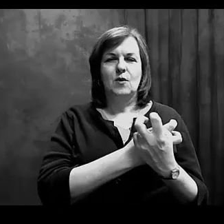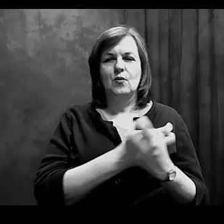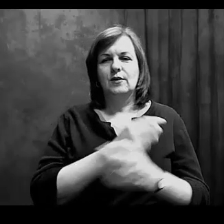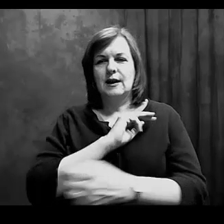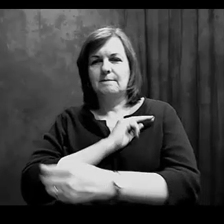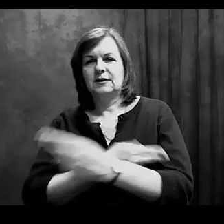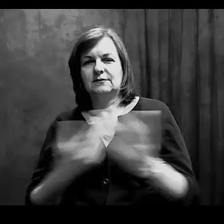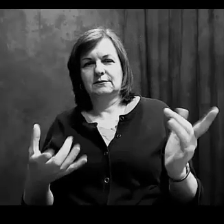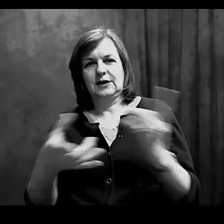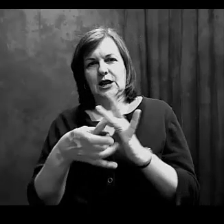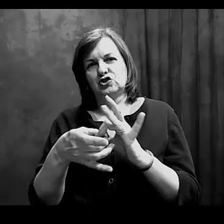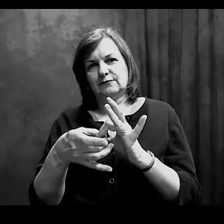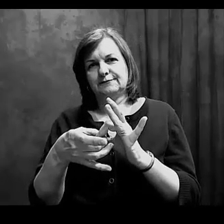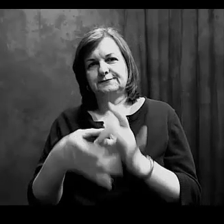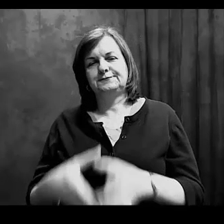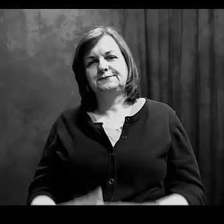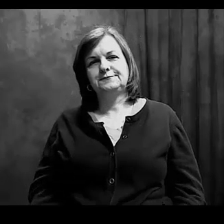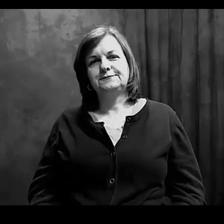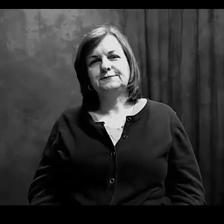to bone.